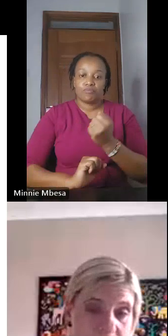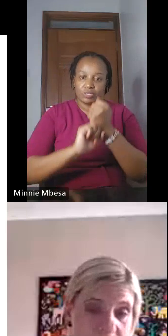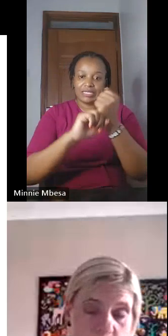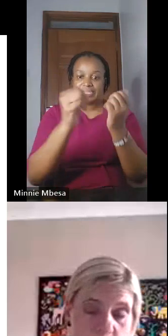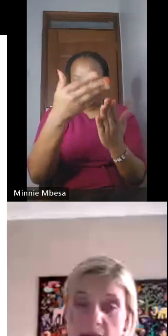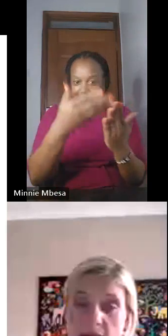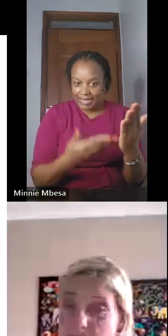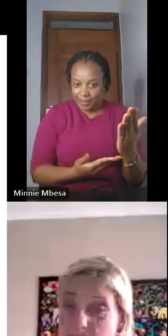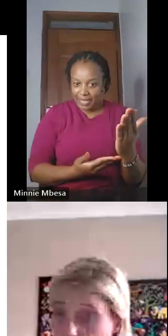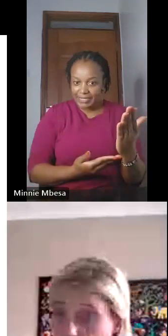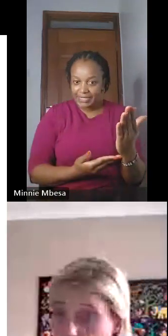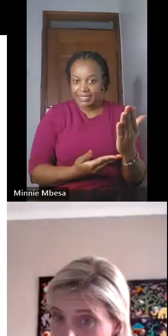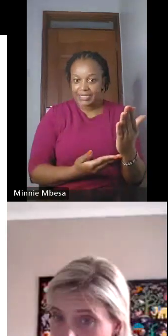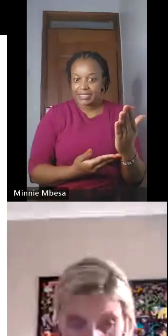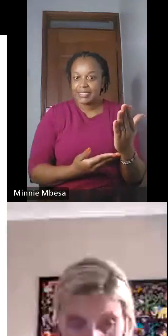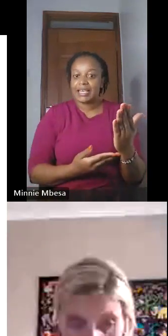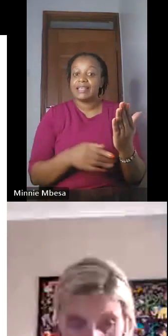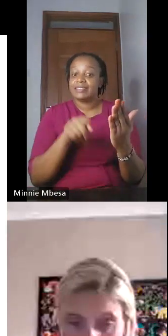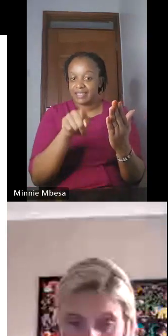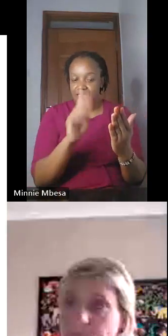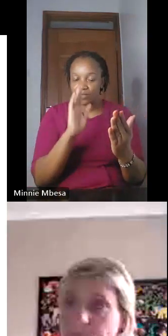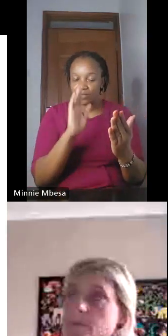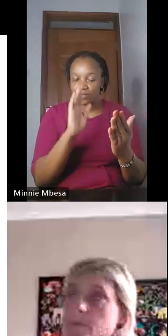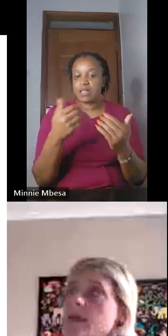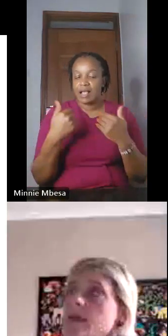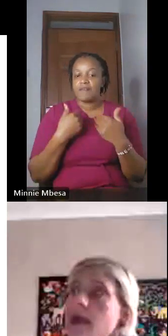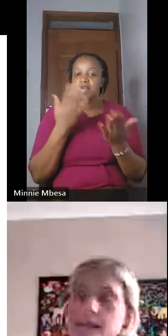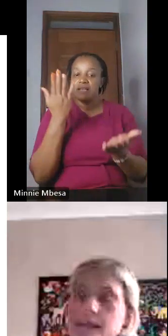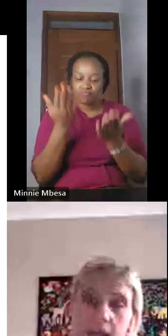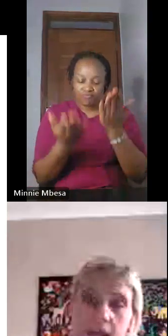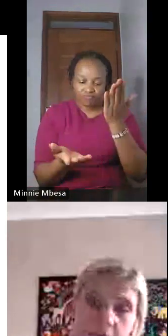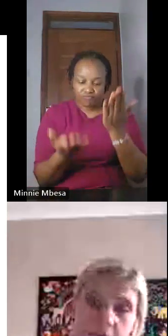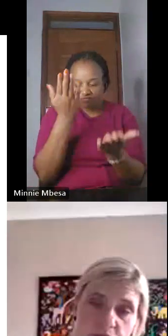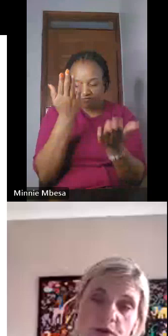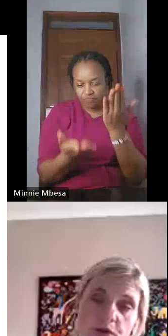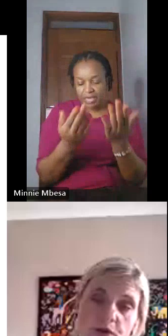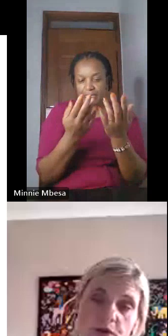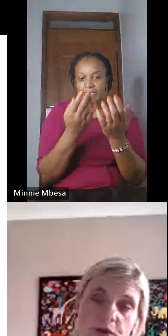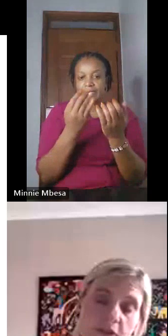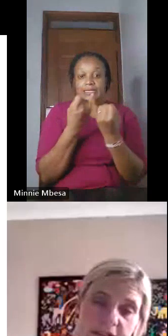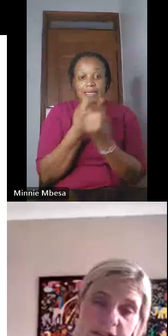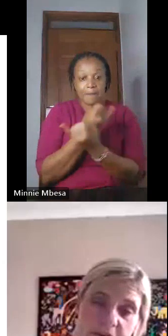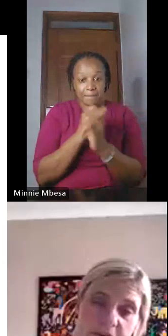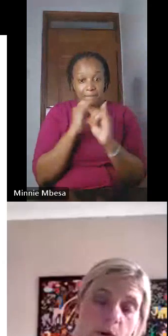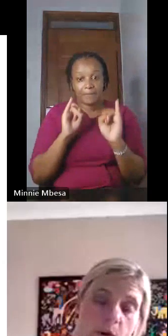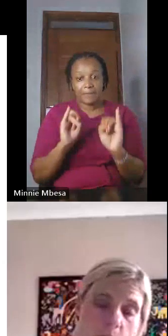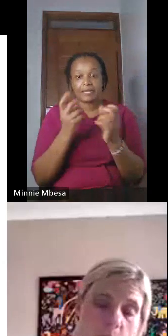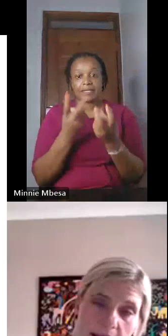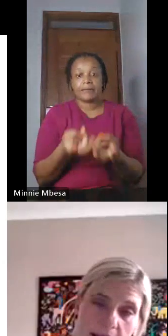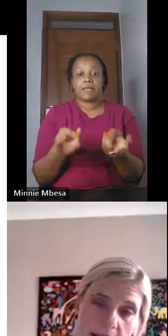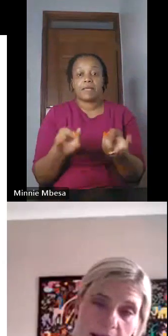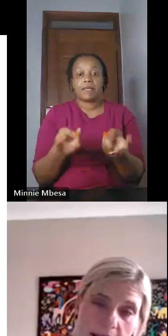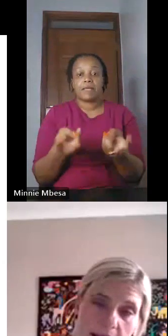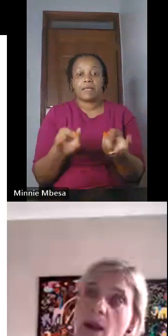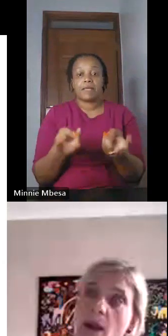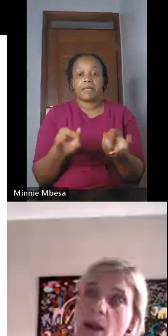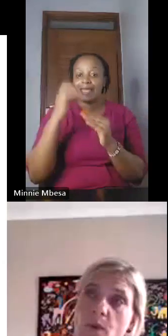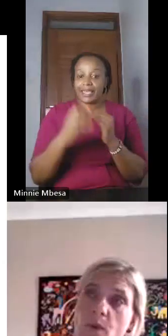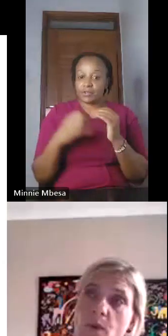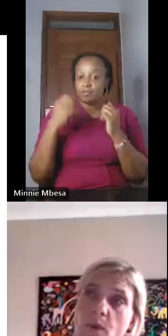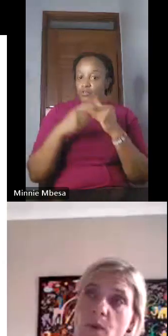go through an assessment by an independent panel. And at the end of June, we will notify all